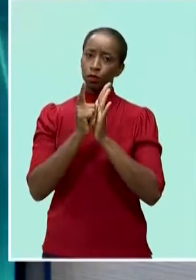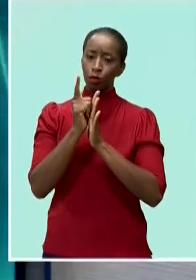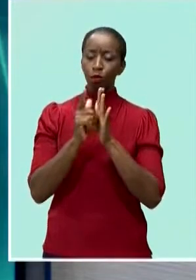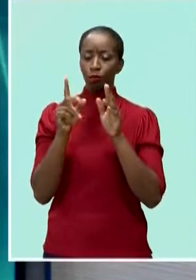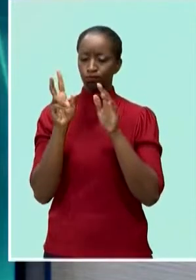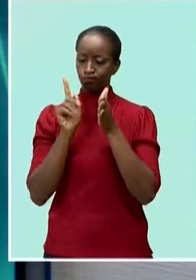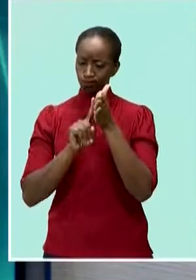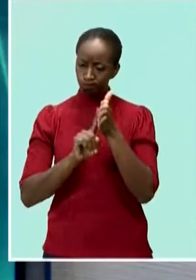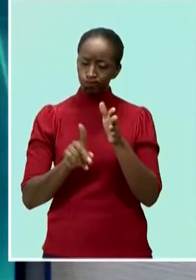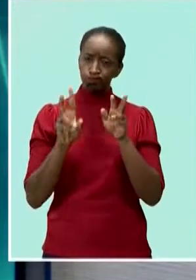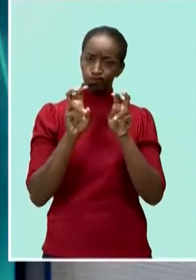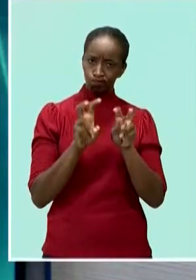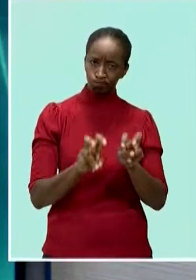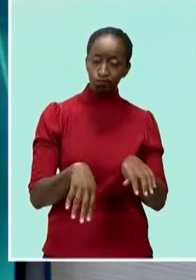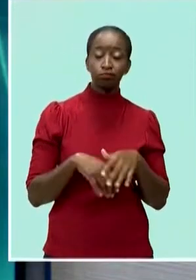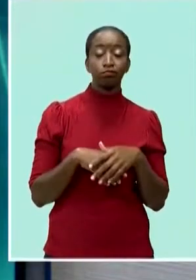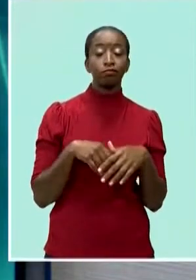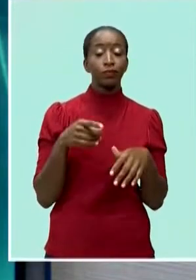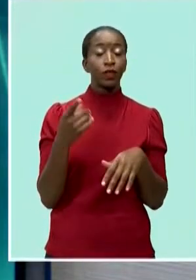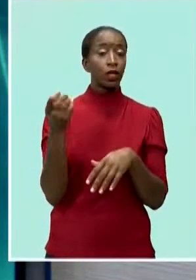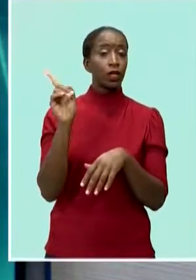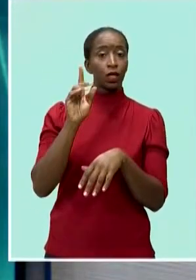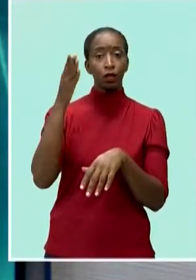Terrorism Prevention and Control Amendment Bill